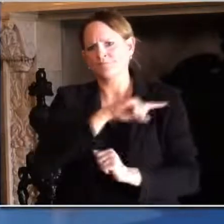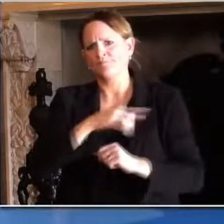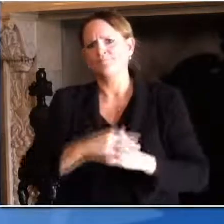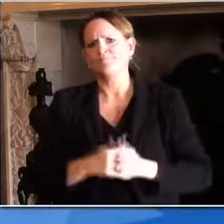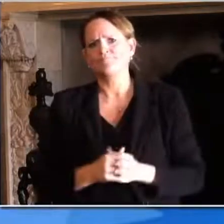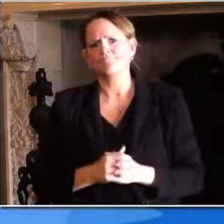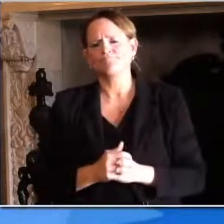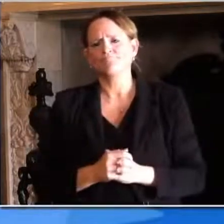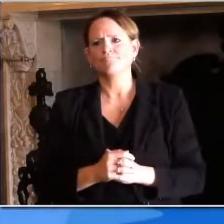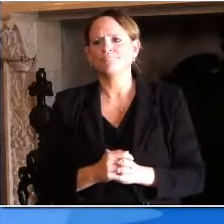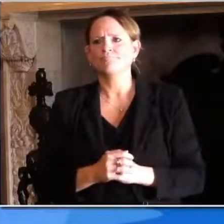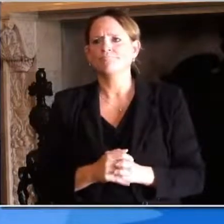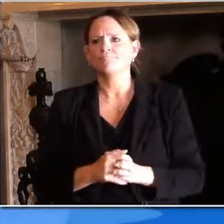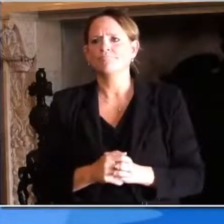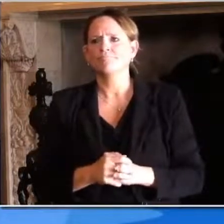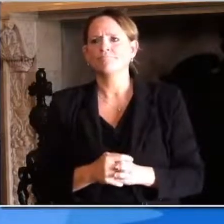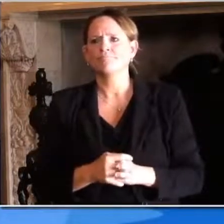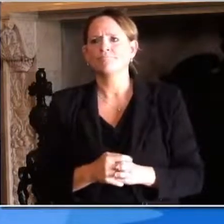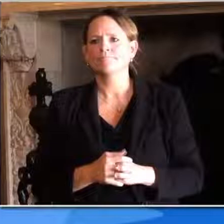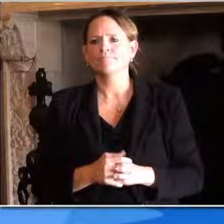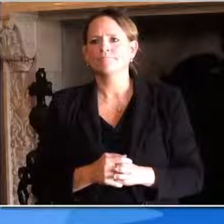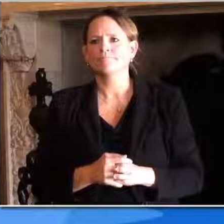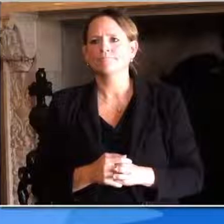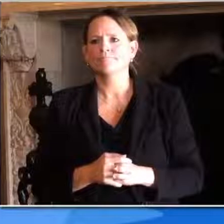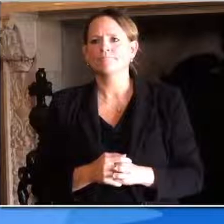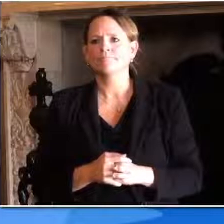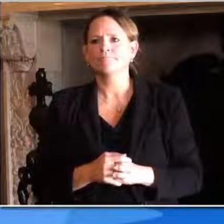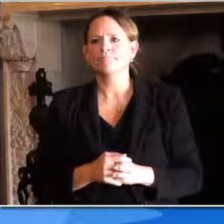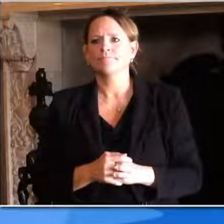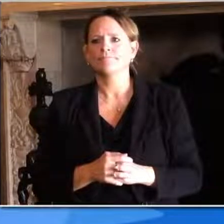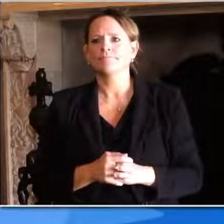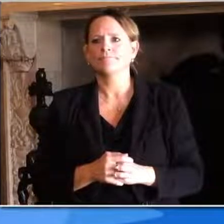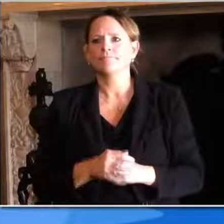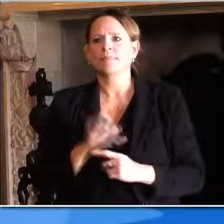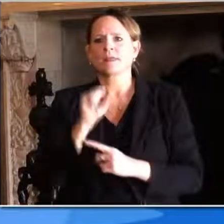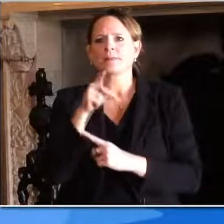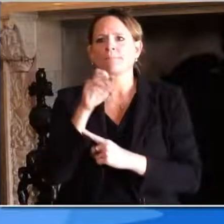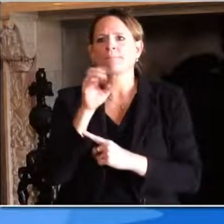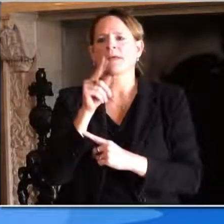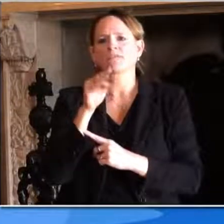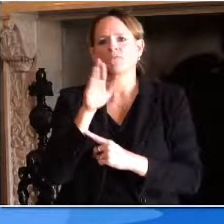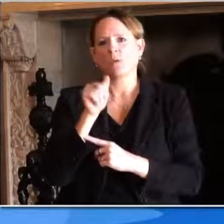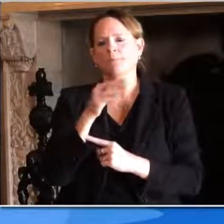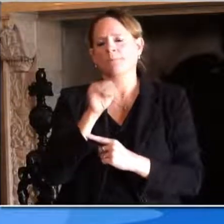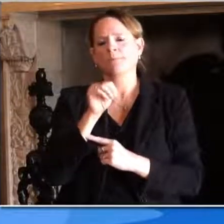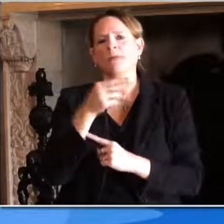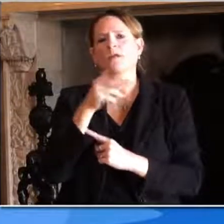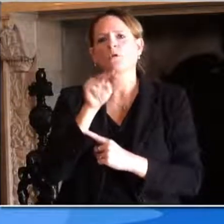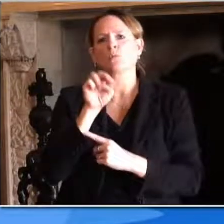Thank you, Jeremy. Now to Dan Malloy from Spectrum News. Dan?